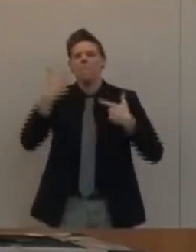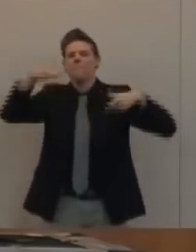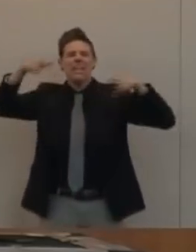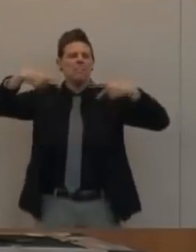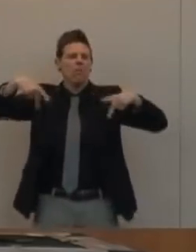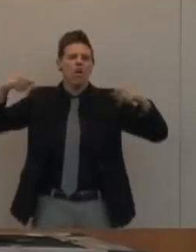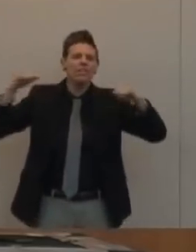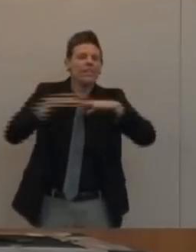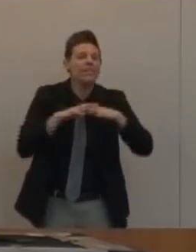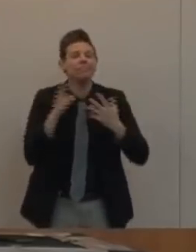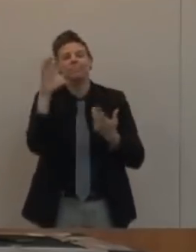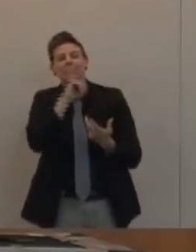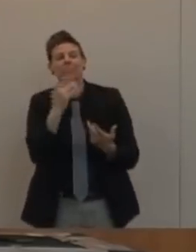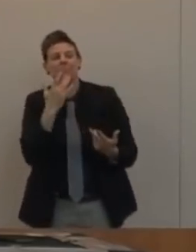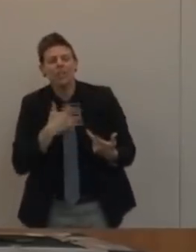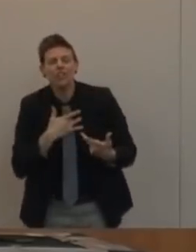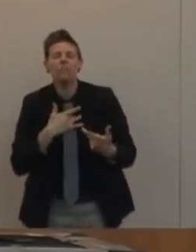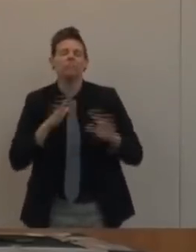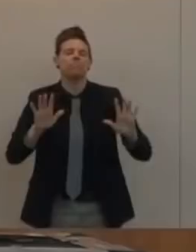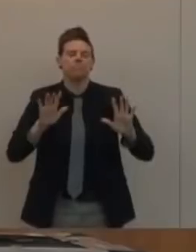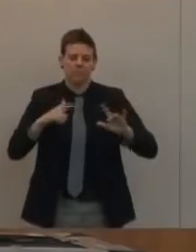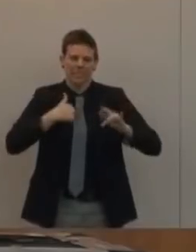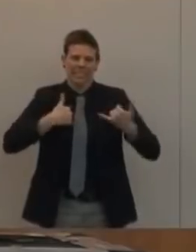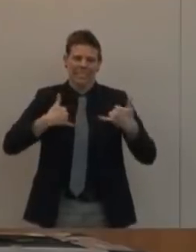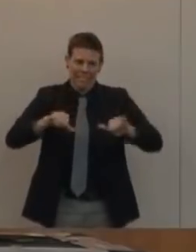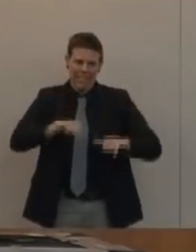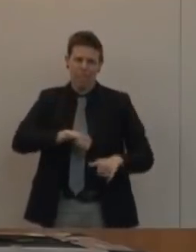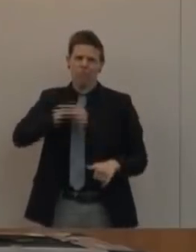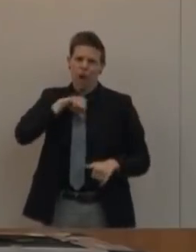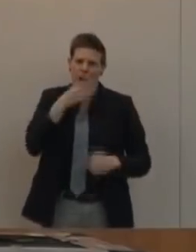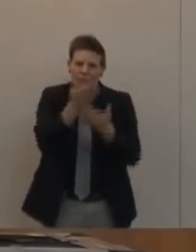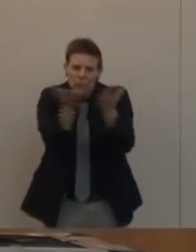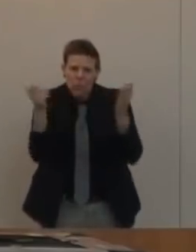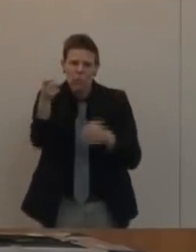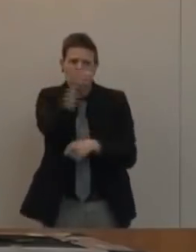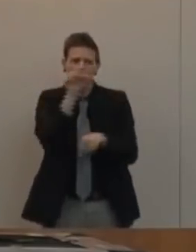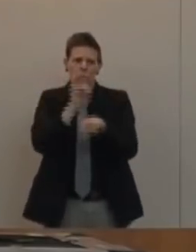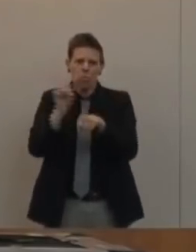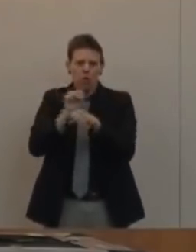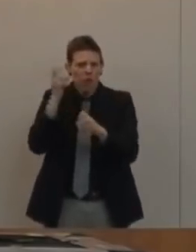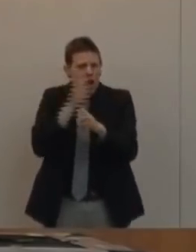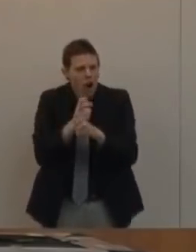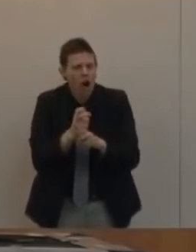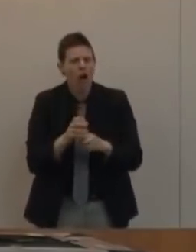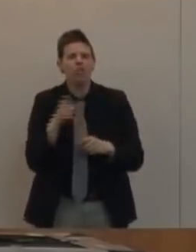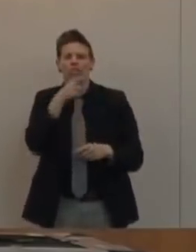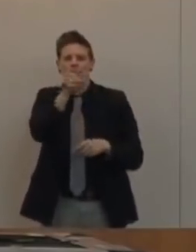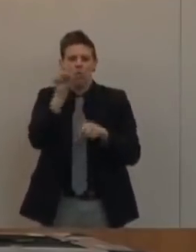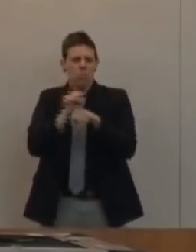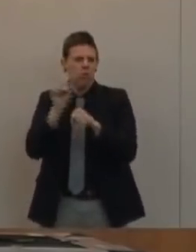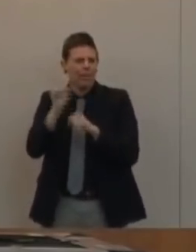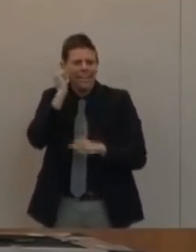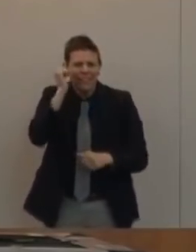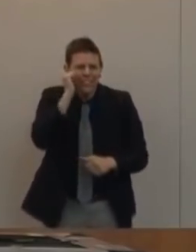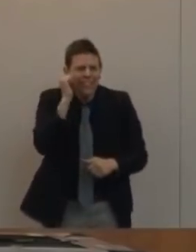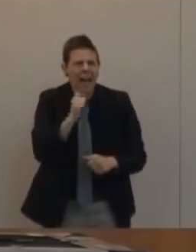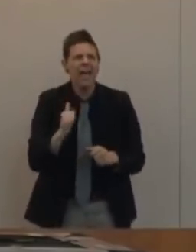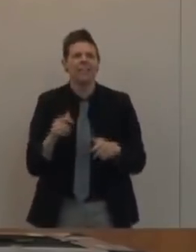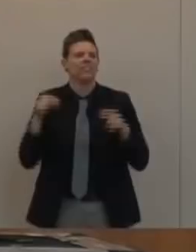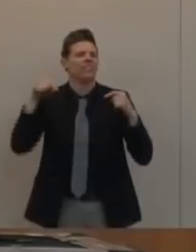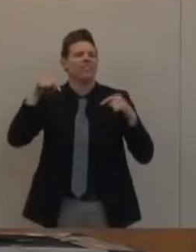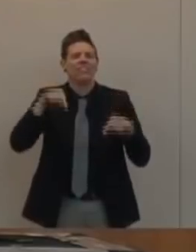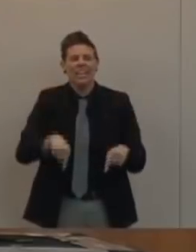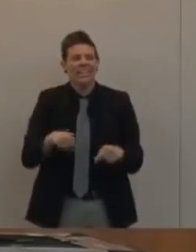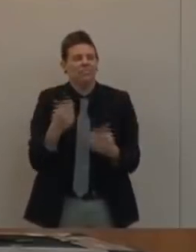you. We know that you work hard every day, that you've worked hard to get to where you you are, that this is not what any of